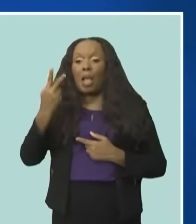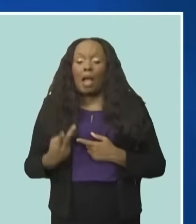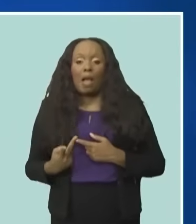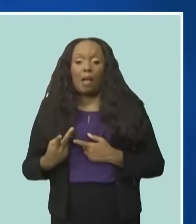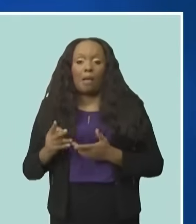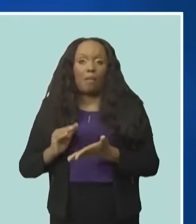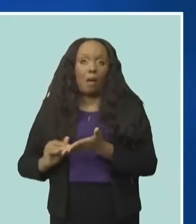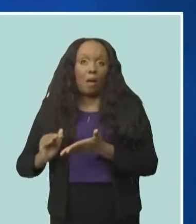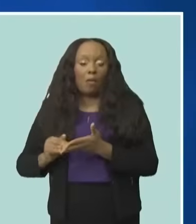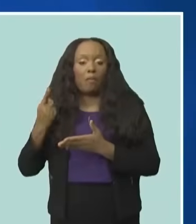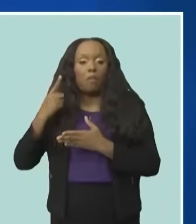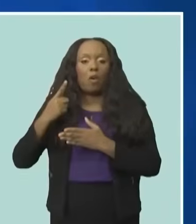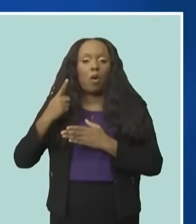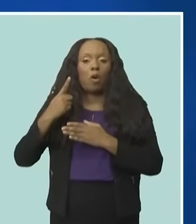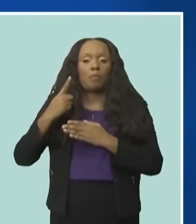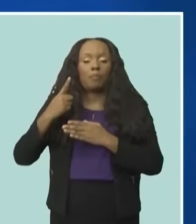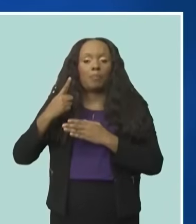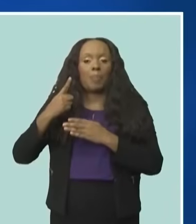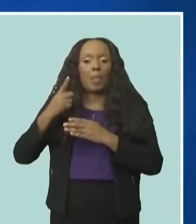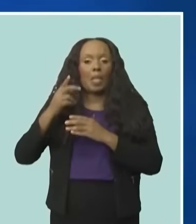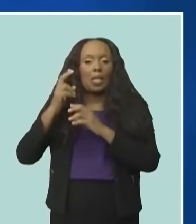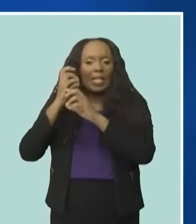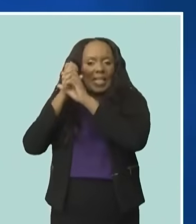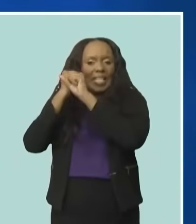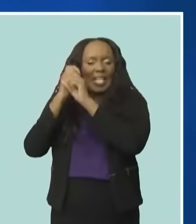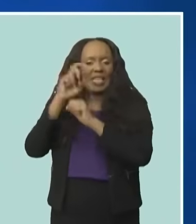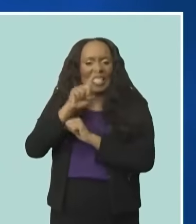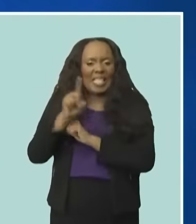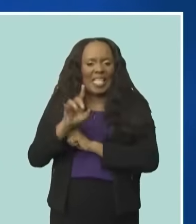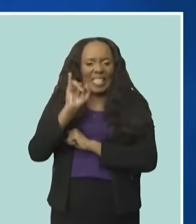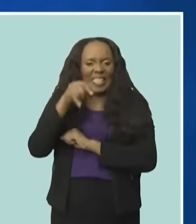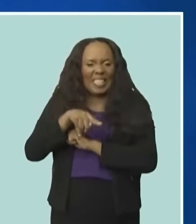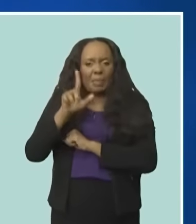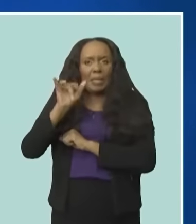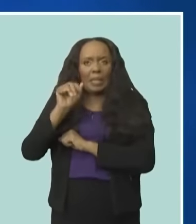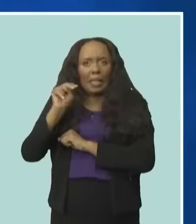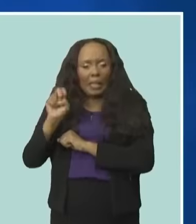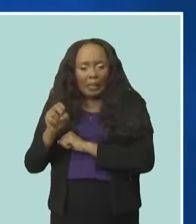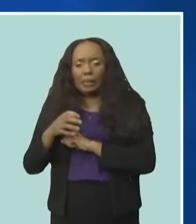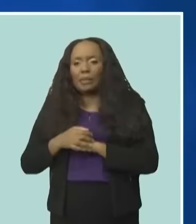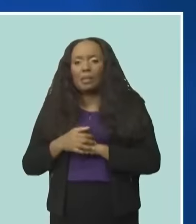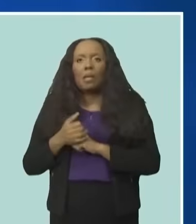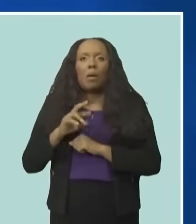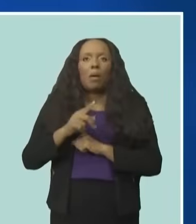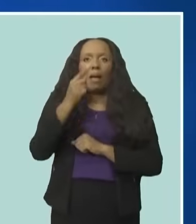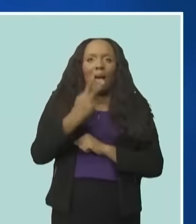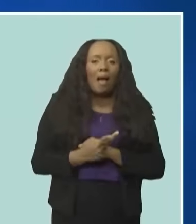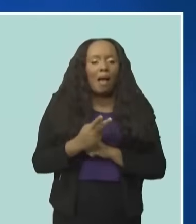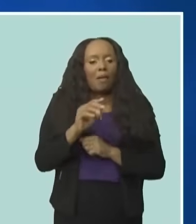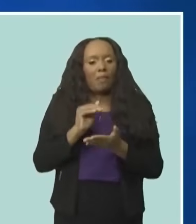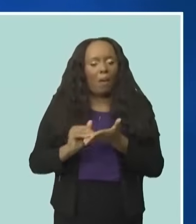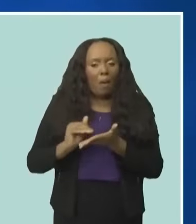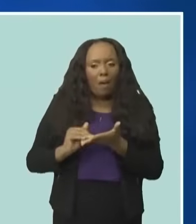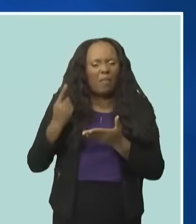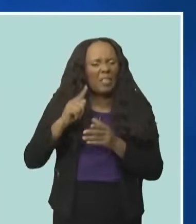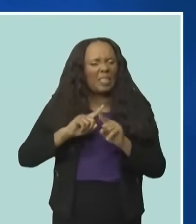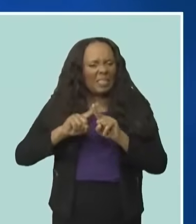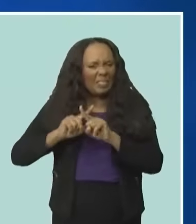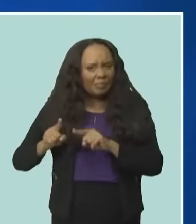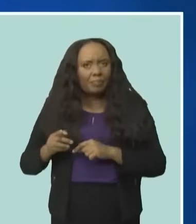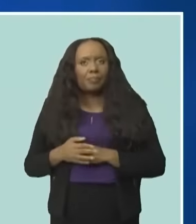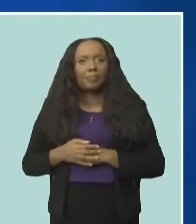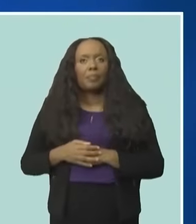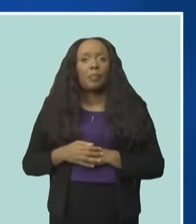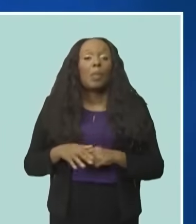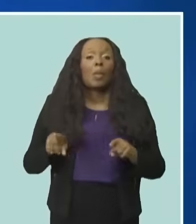our zip line and challenge course or half off of our zip line by itself. And the Chukka is continuously seeking